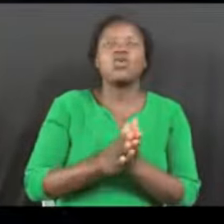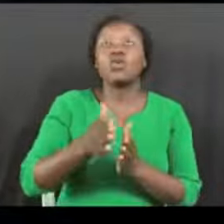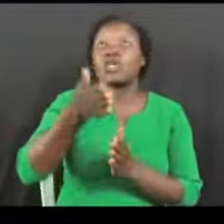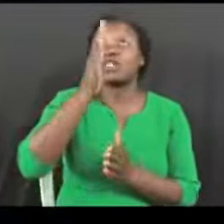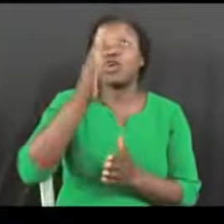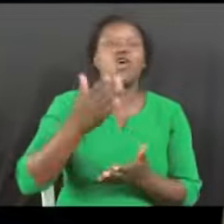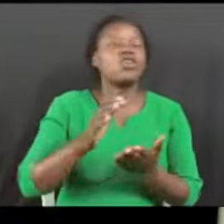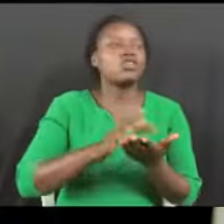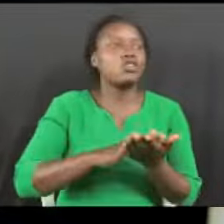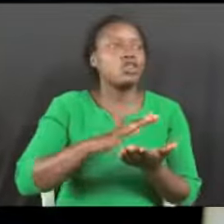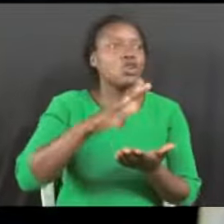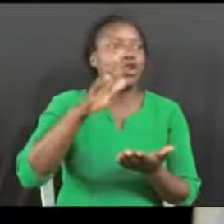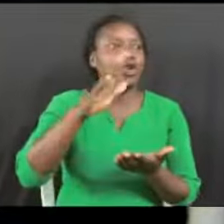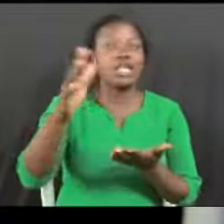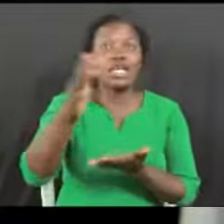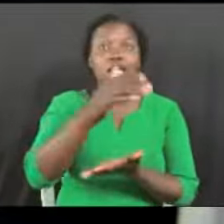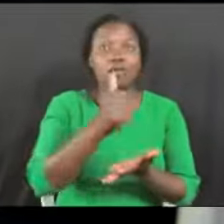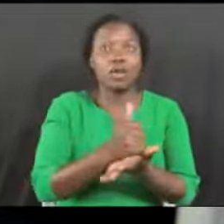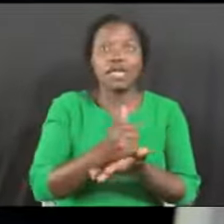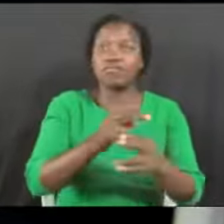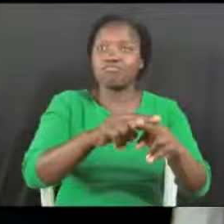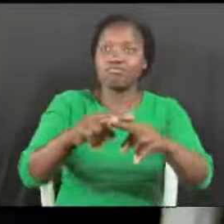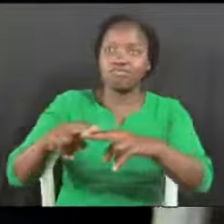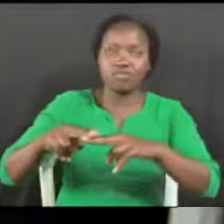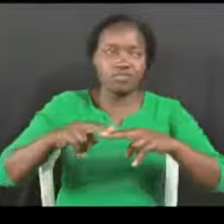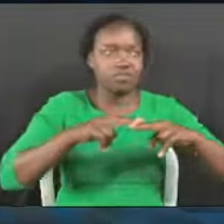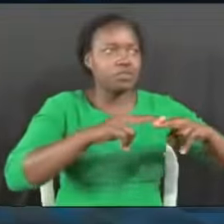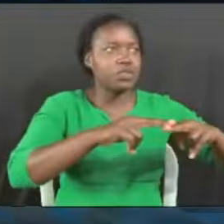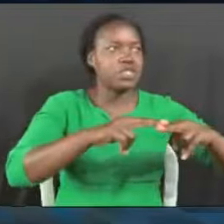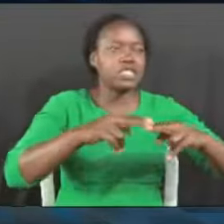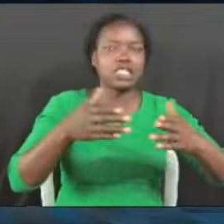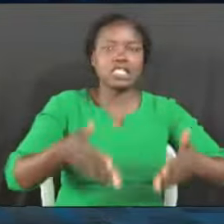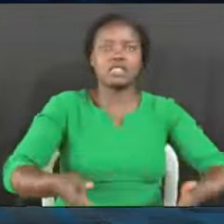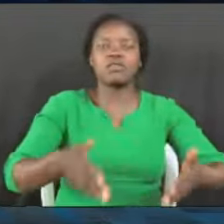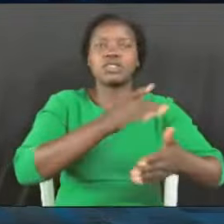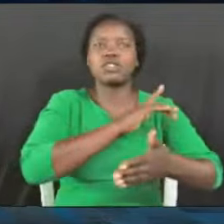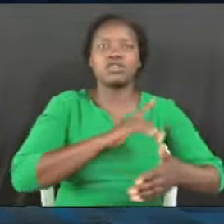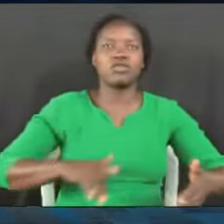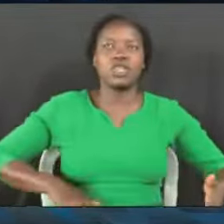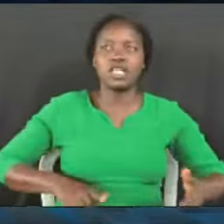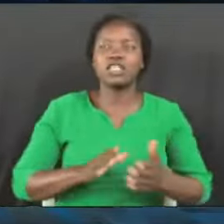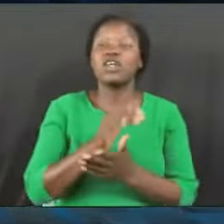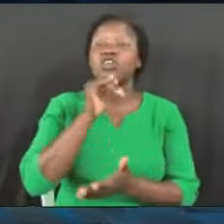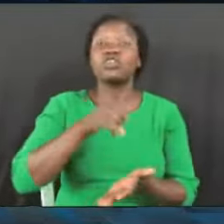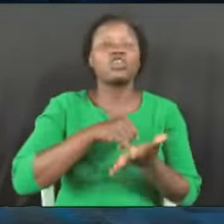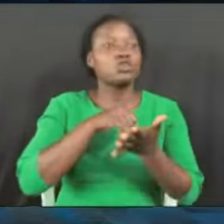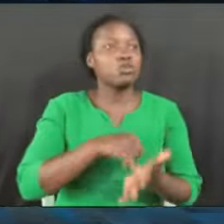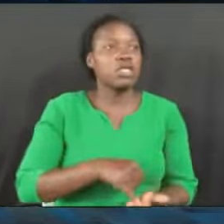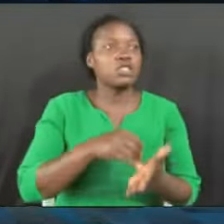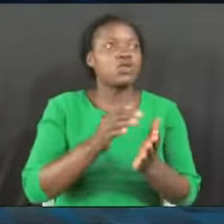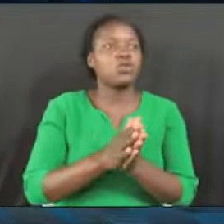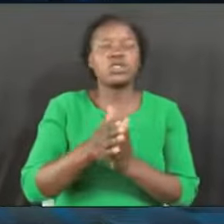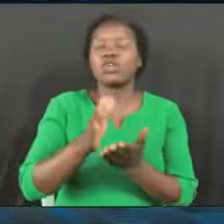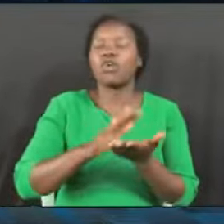glory. Amen. You may be seated in the presence of the Lord. Don't mess